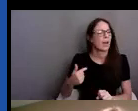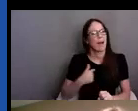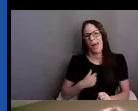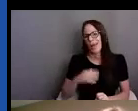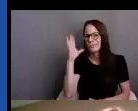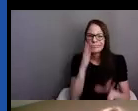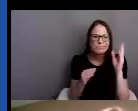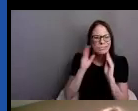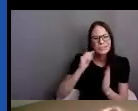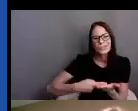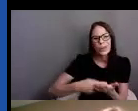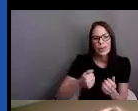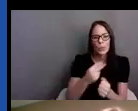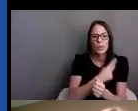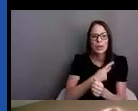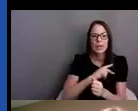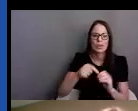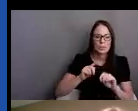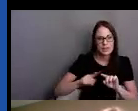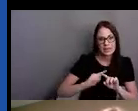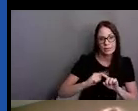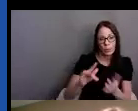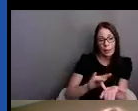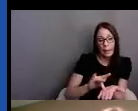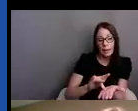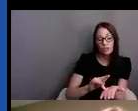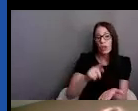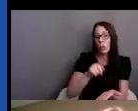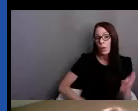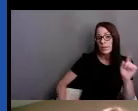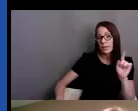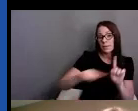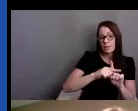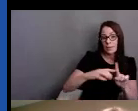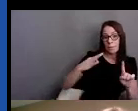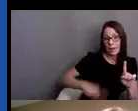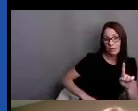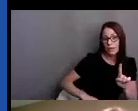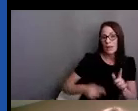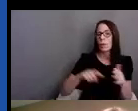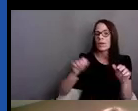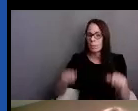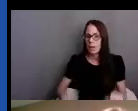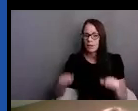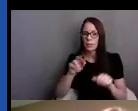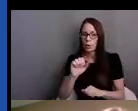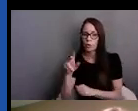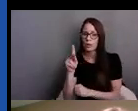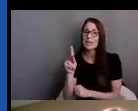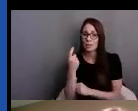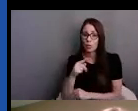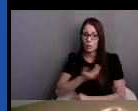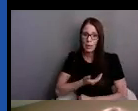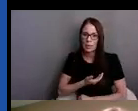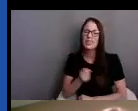different medications and what could the benefit of that medication be, what's the possible risk to the baby. And so we talk about that with the vaccine as